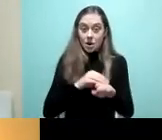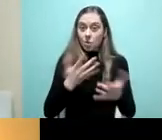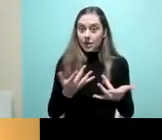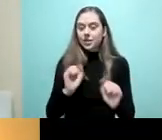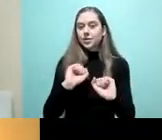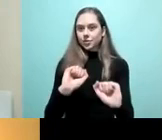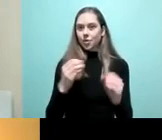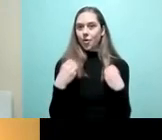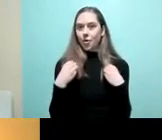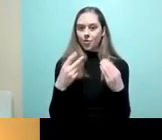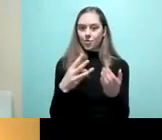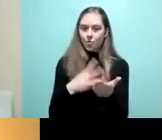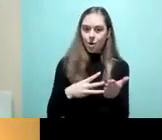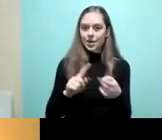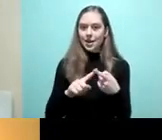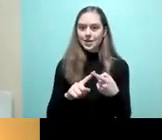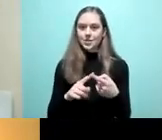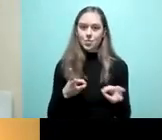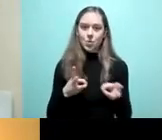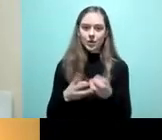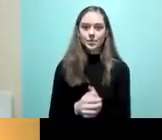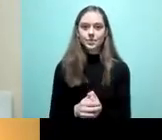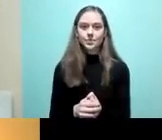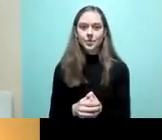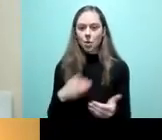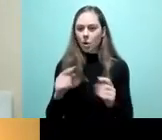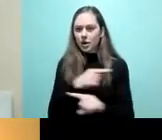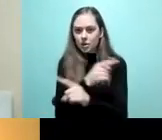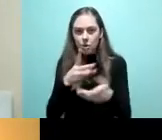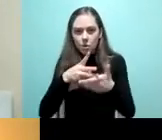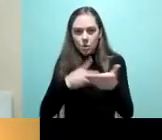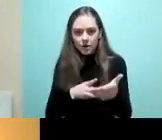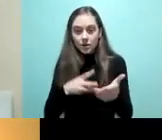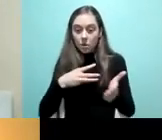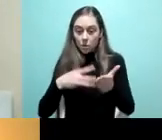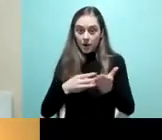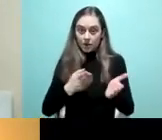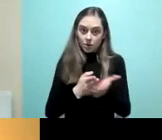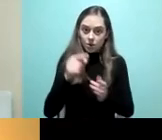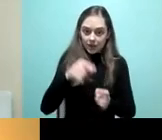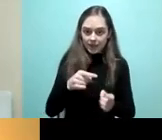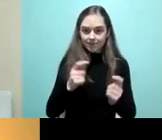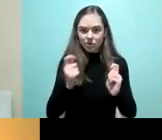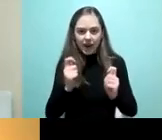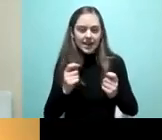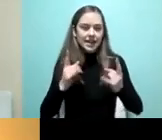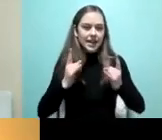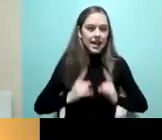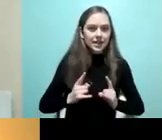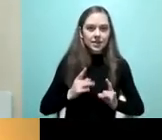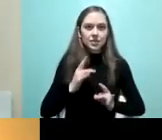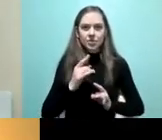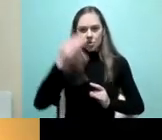worth. Okay, so what are you worth? By doing this kind of stuff, that you are really